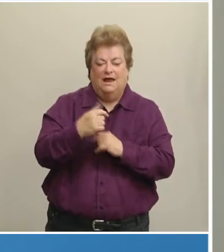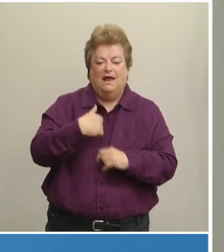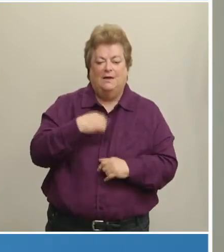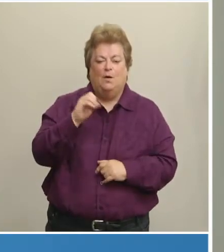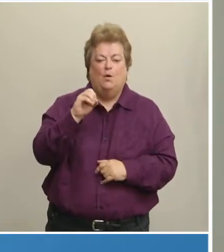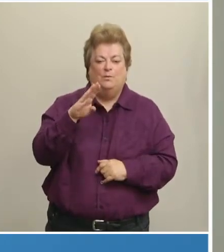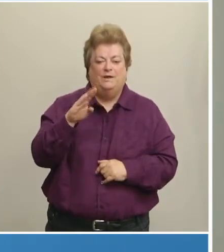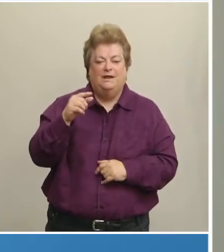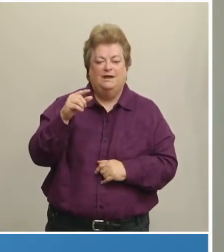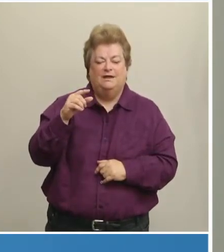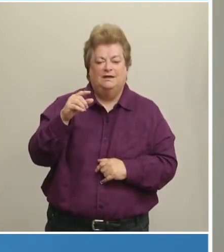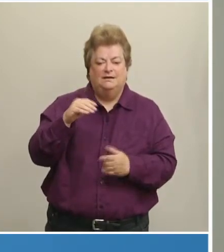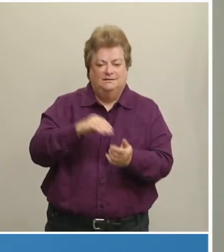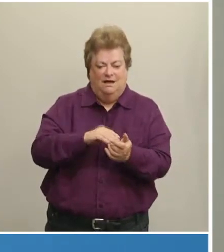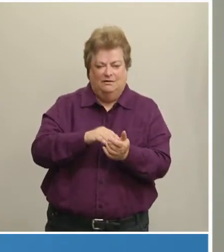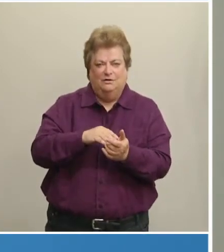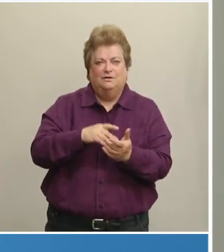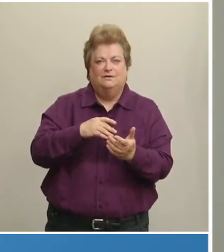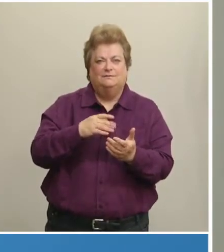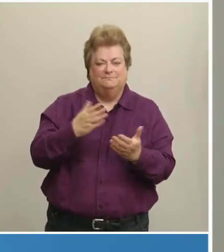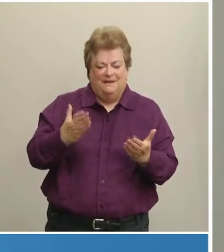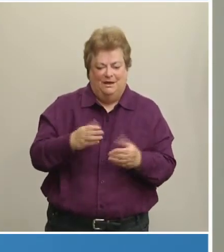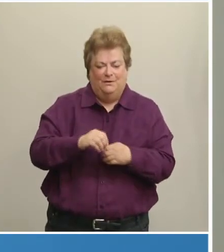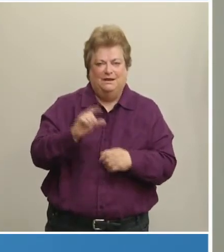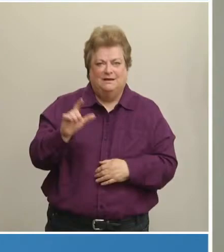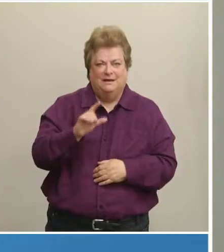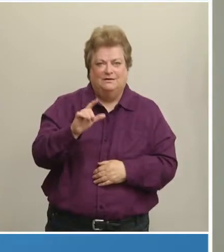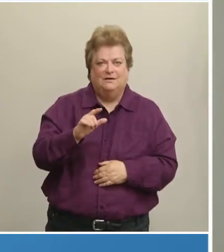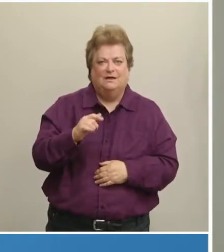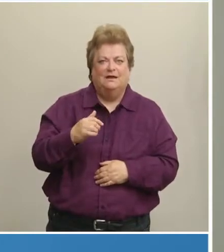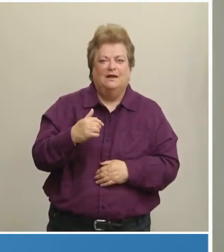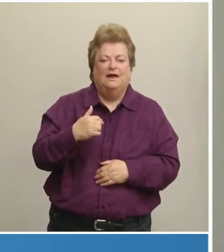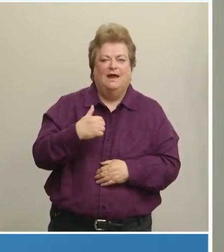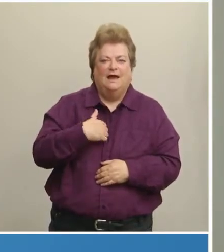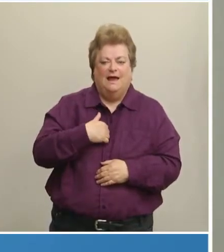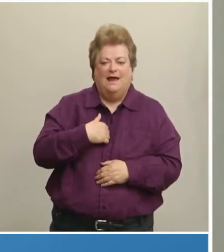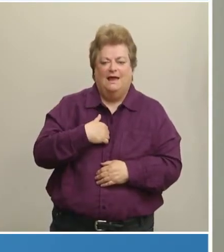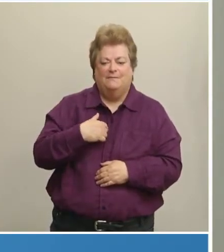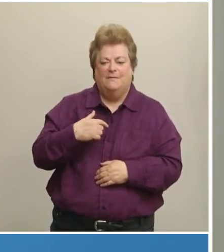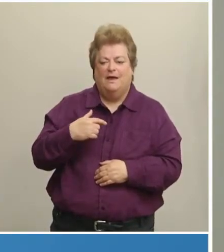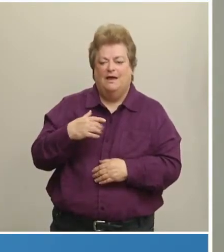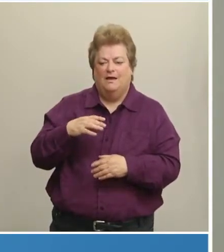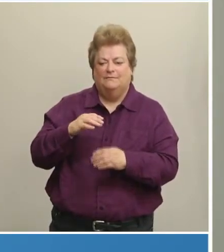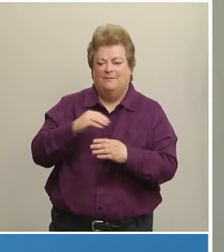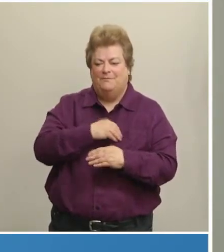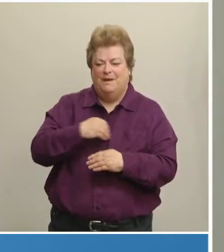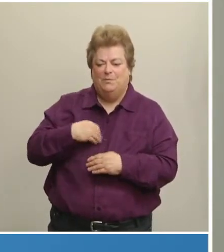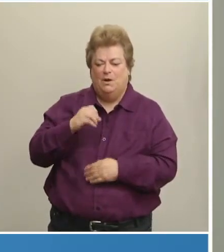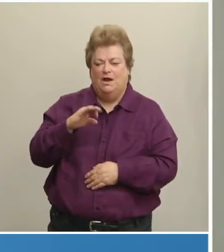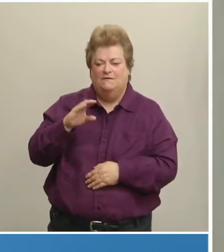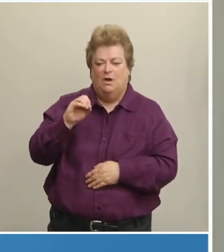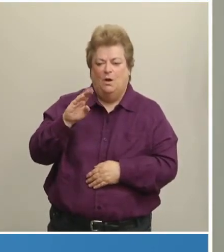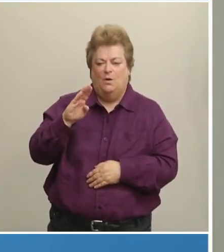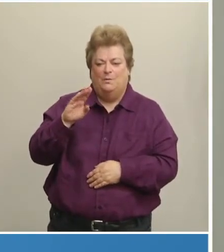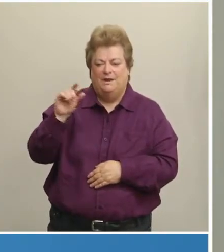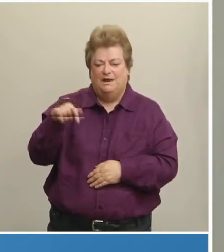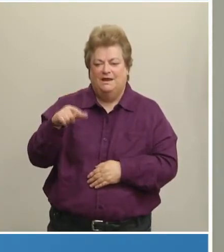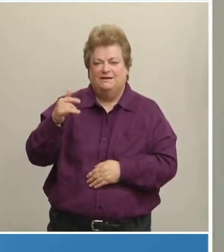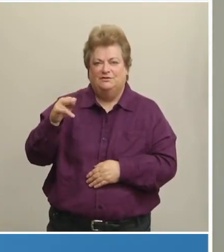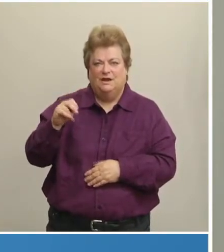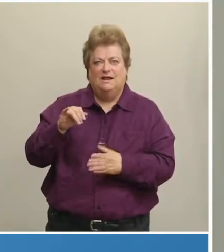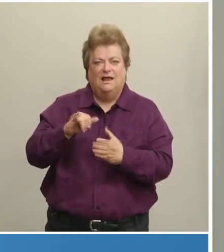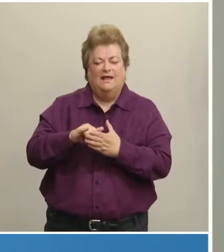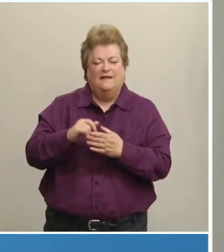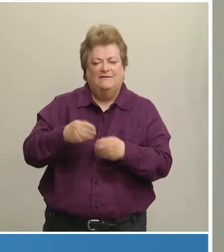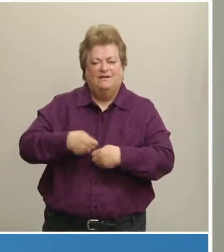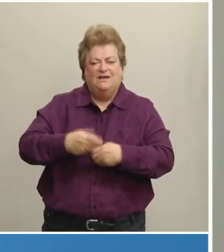in Lincoln. I am also a member of the American College of OB-GYNs, and that group has put out national guidelines